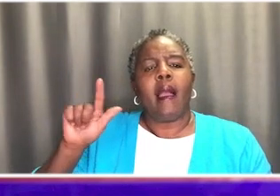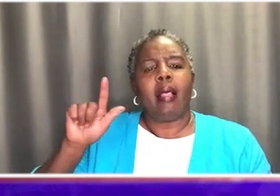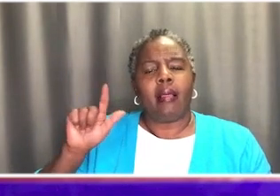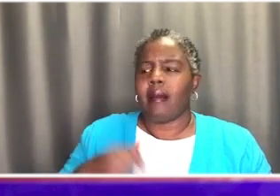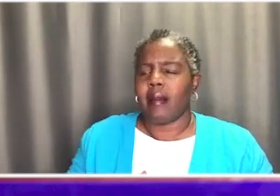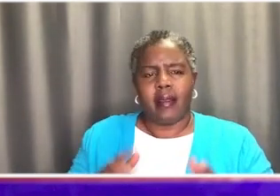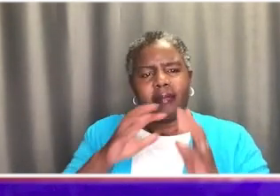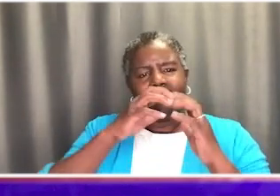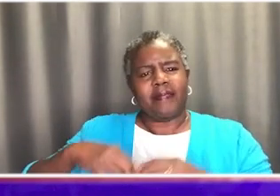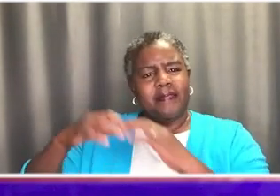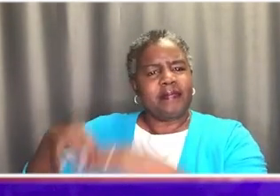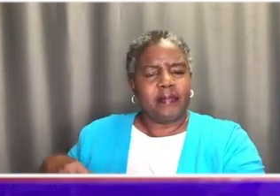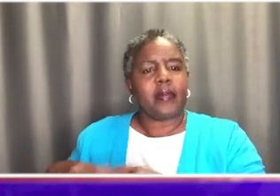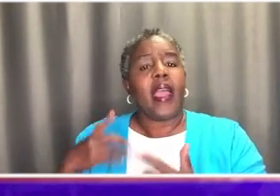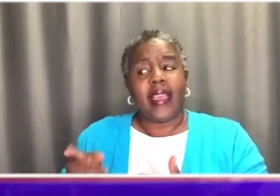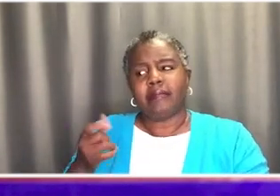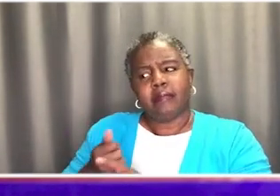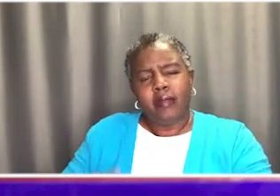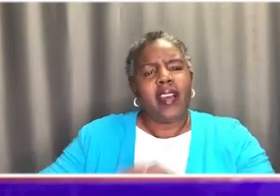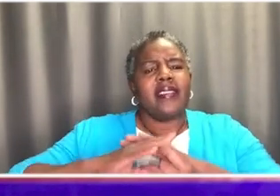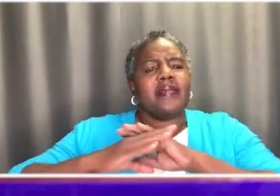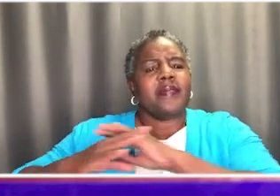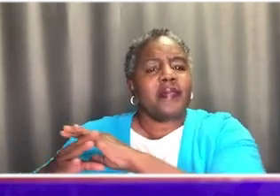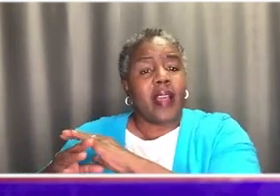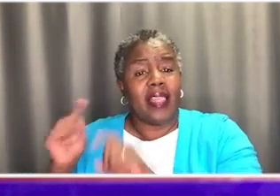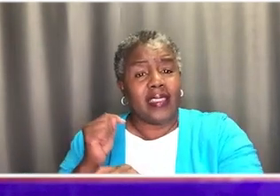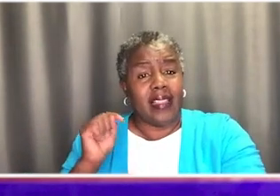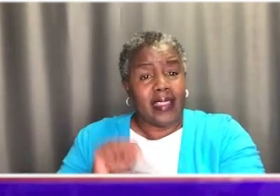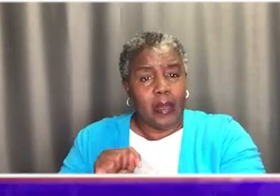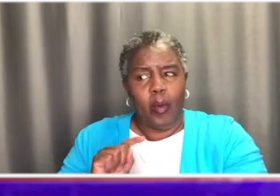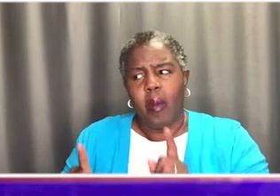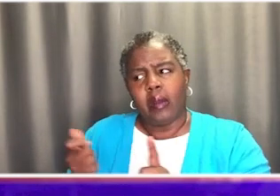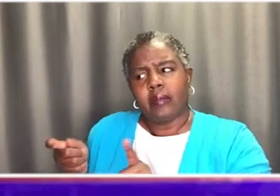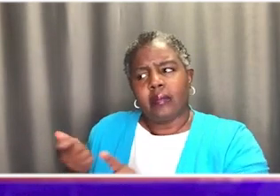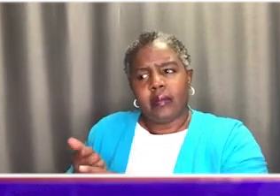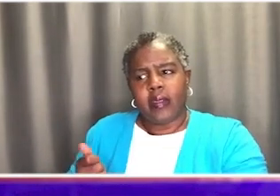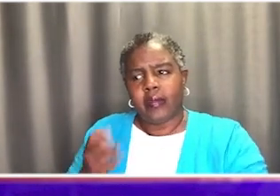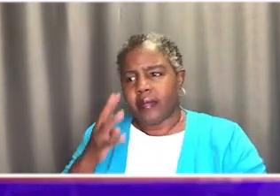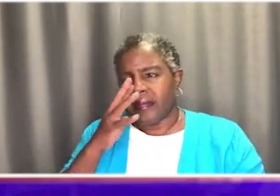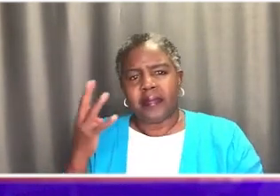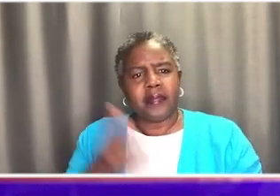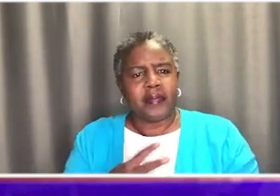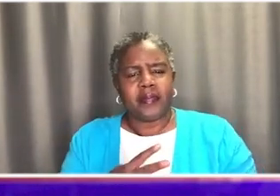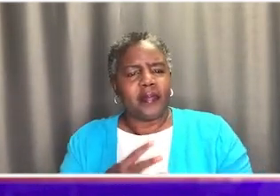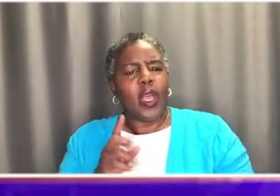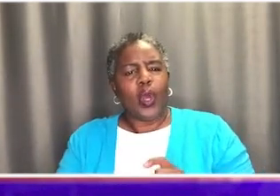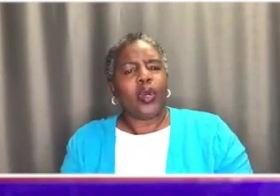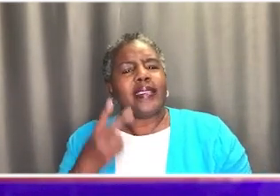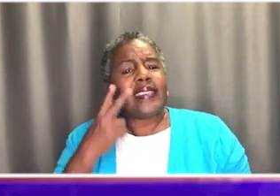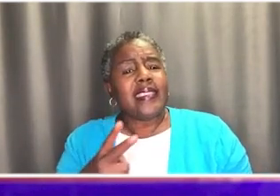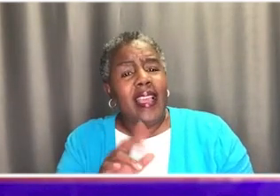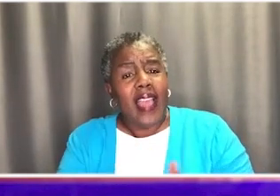at defending and protecting the temple. But he was blinded from seeing that